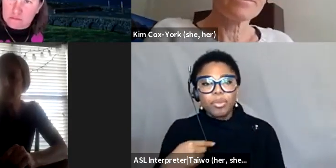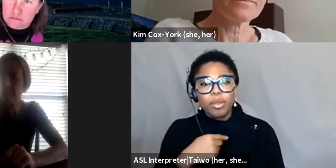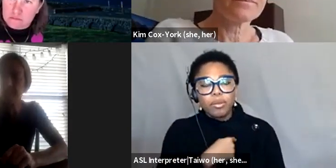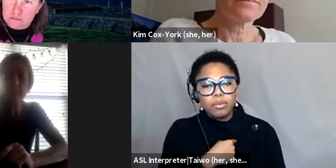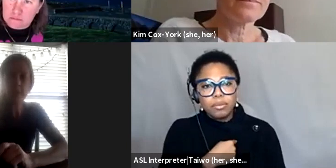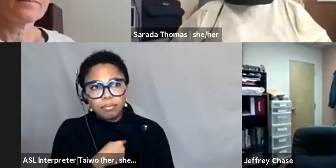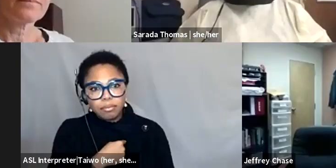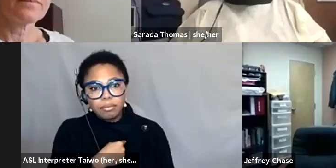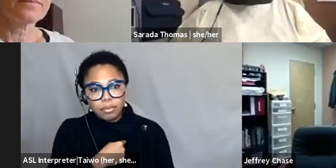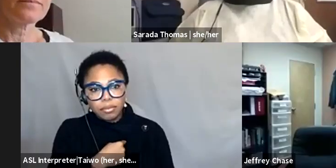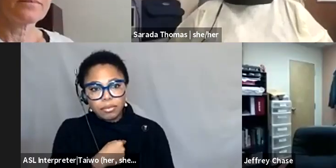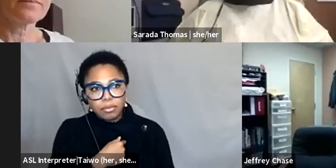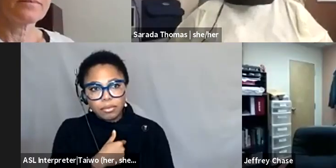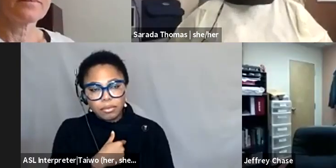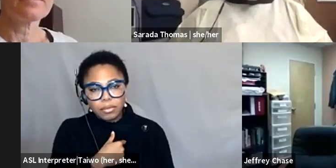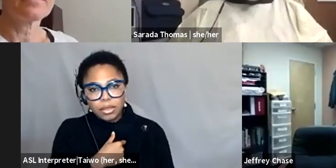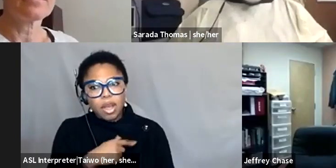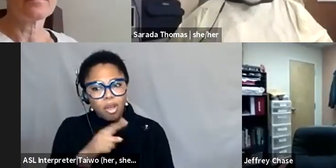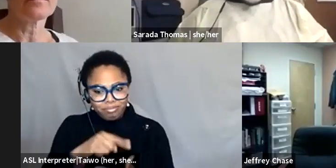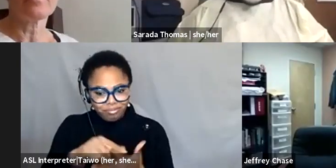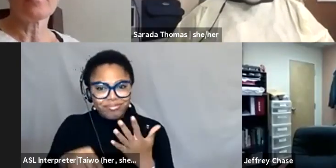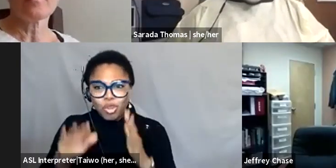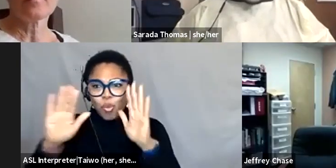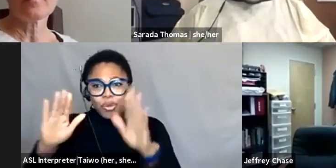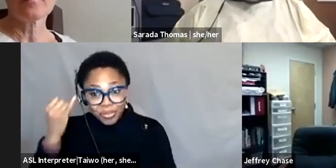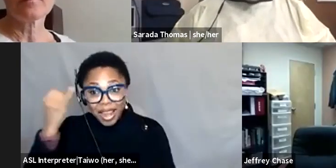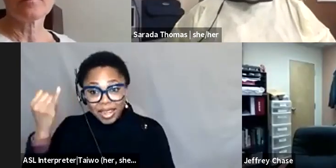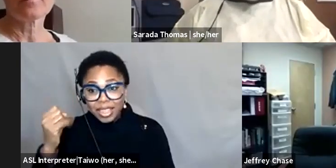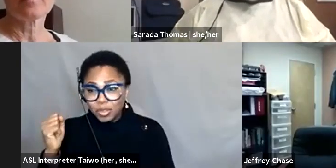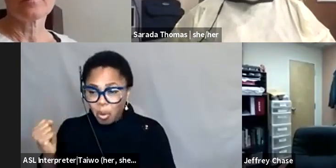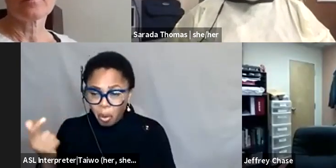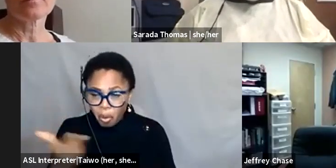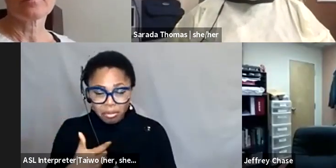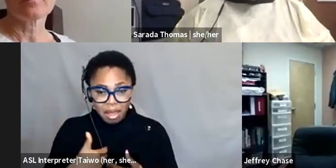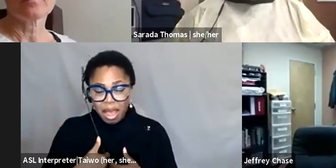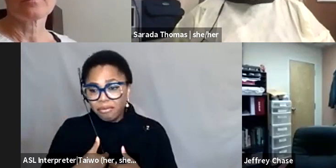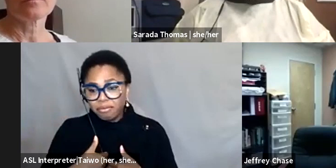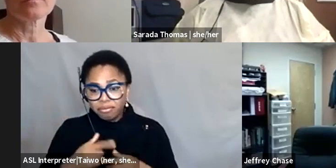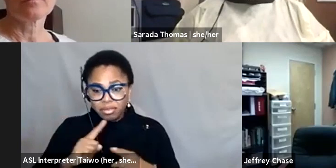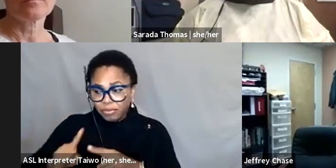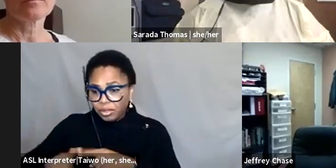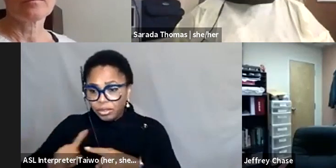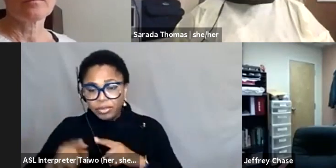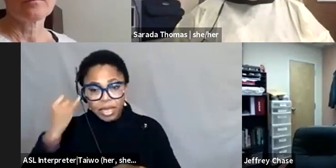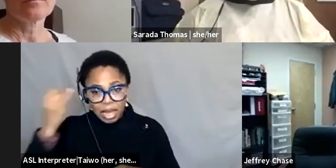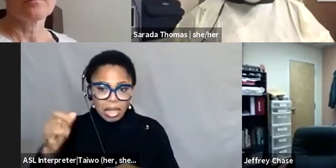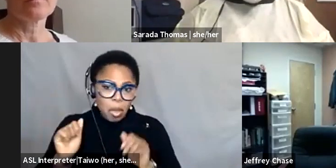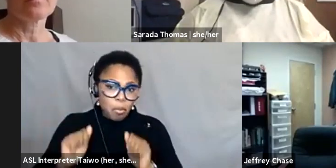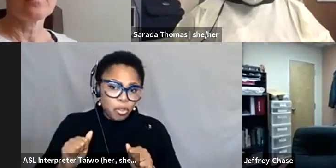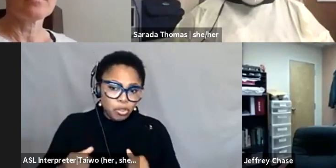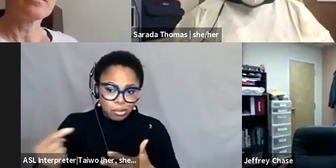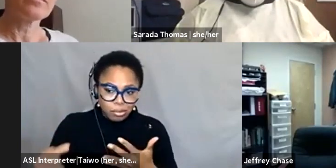to, these were all great ideas, right? Like, and so everyone's got a different idea of potential things you can